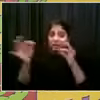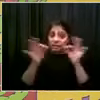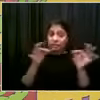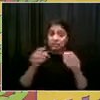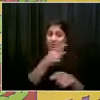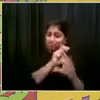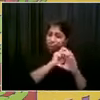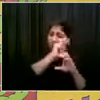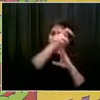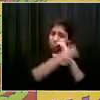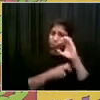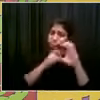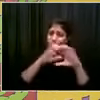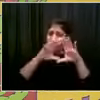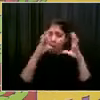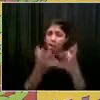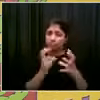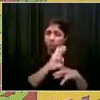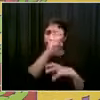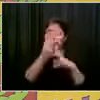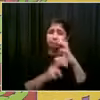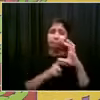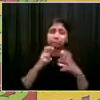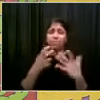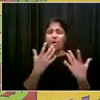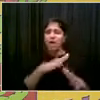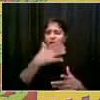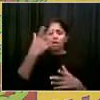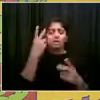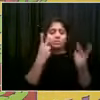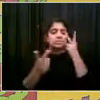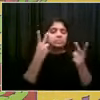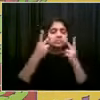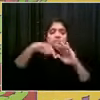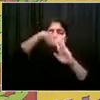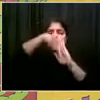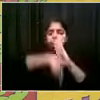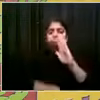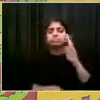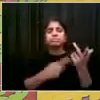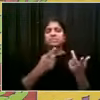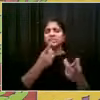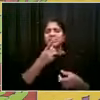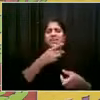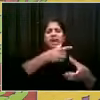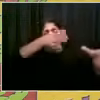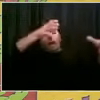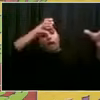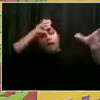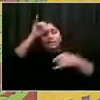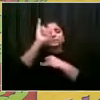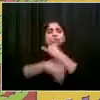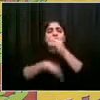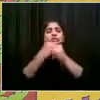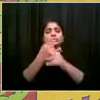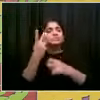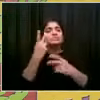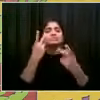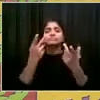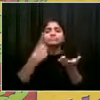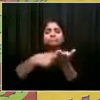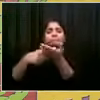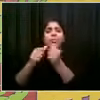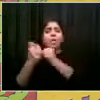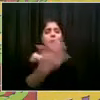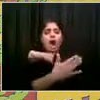is a national and international voice of great renown on this topic. urge anybody in the media who wants further clarity on this issue talk to him directly.